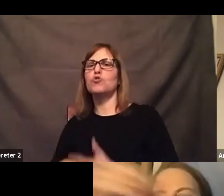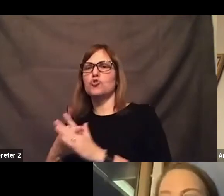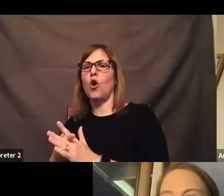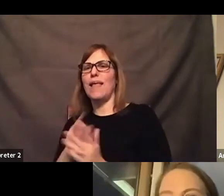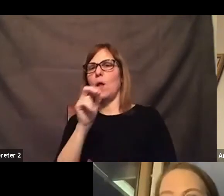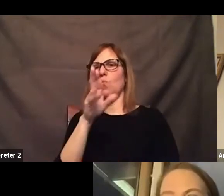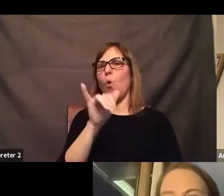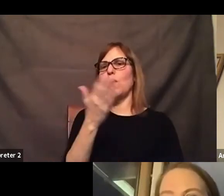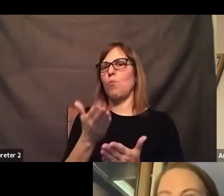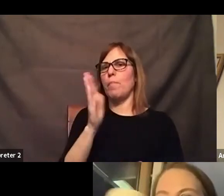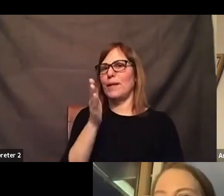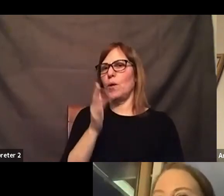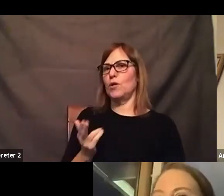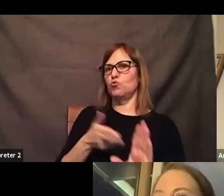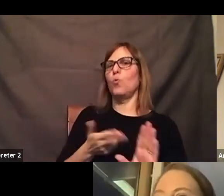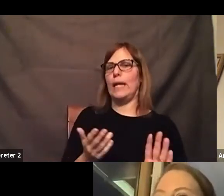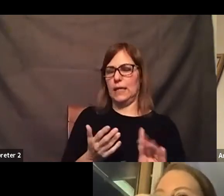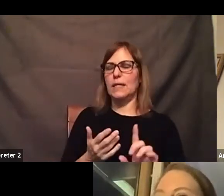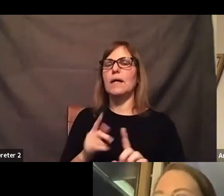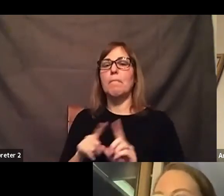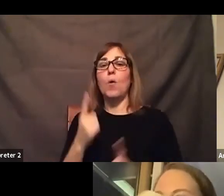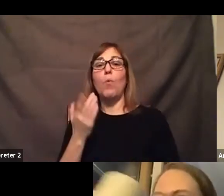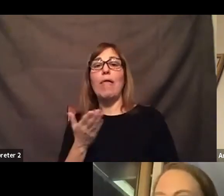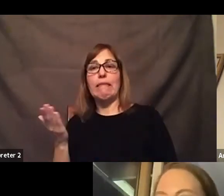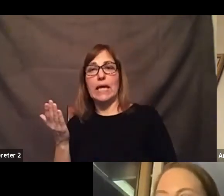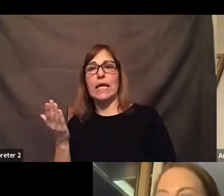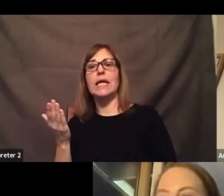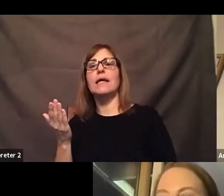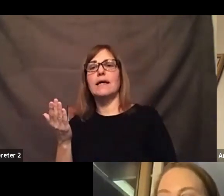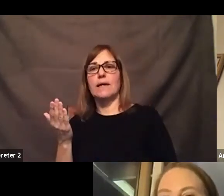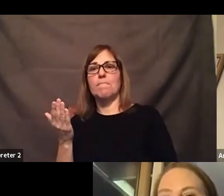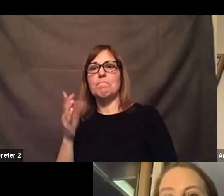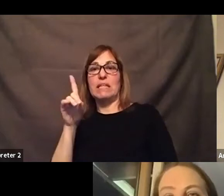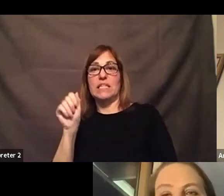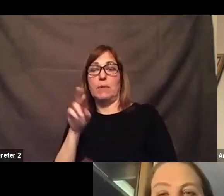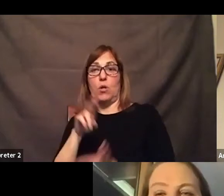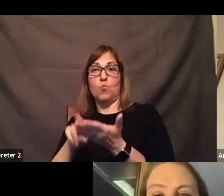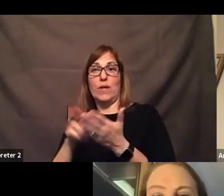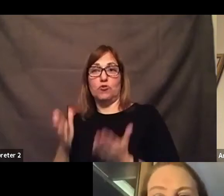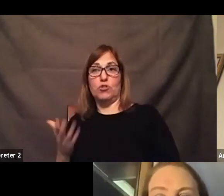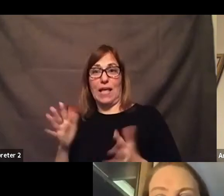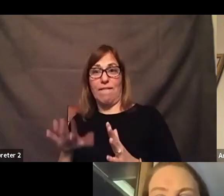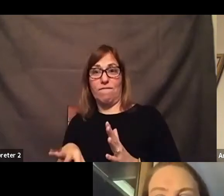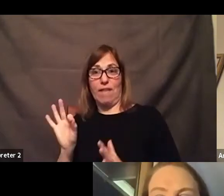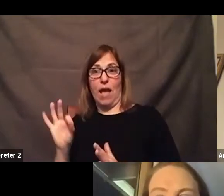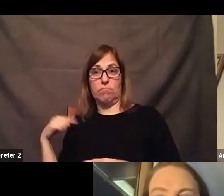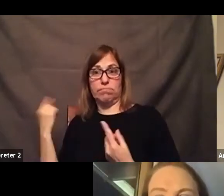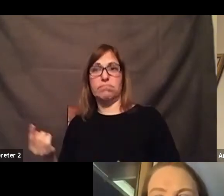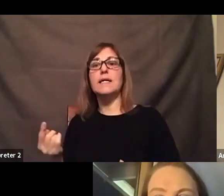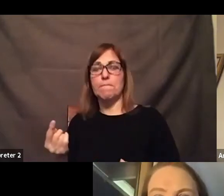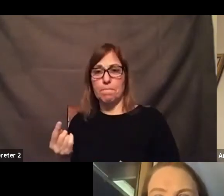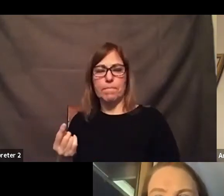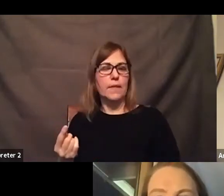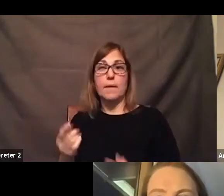tag team with me here. One of the things that disability researchers have found over the years that is absolutely